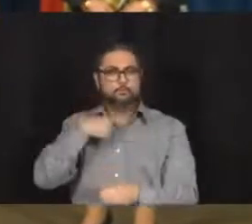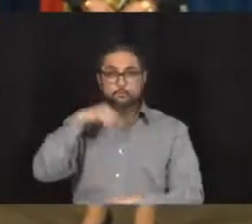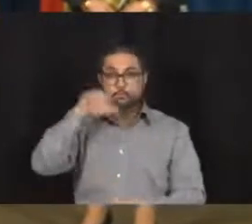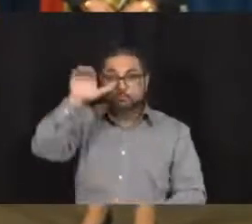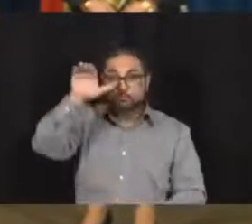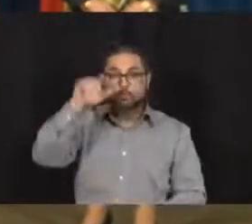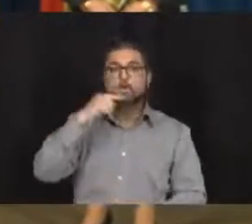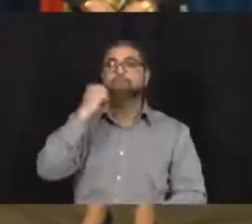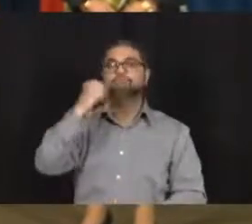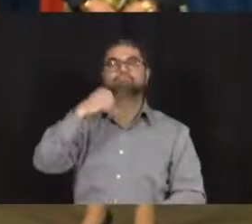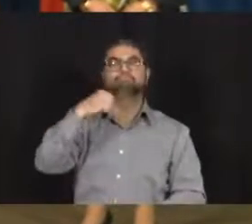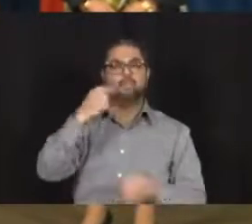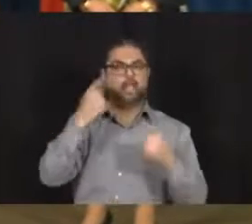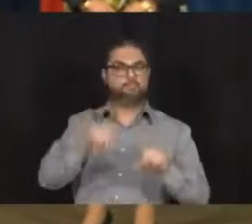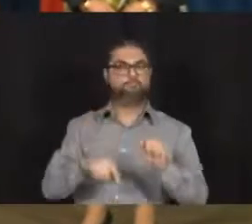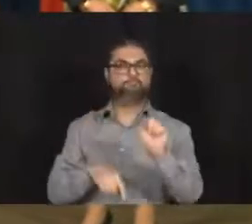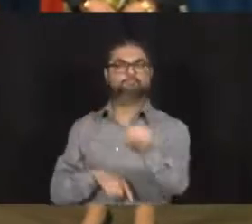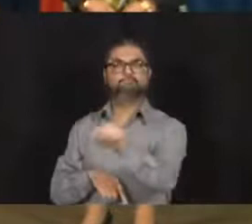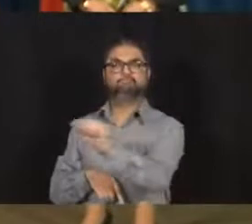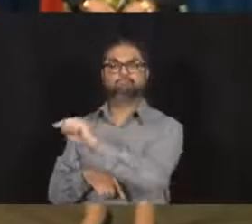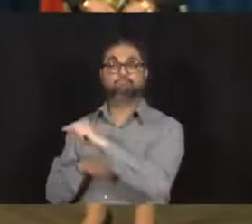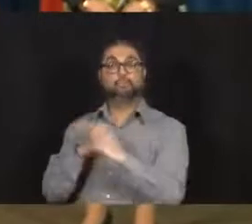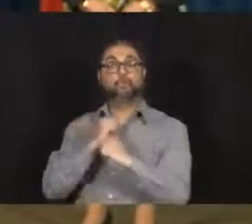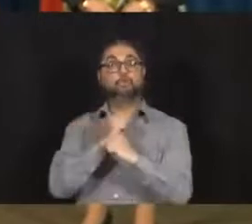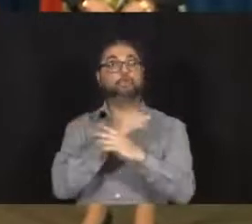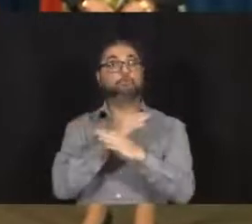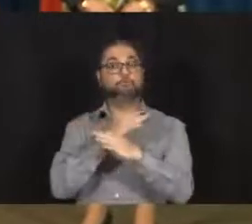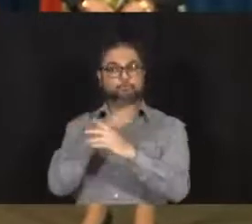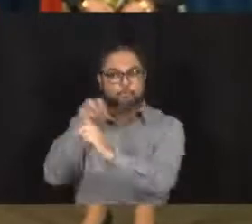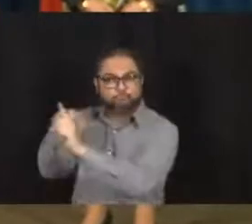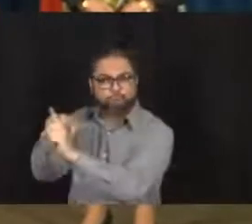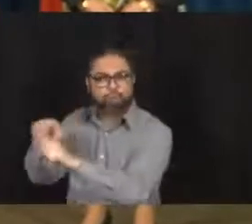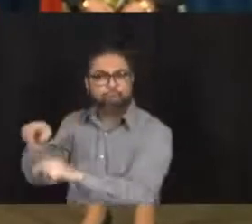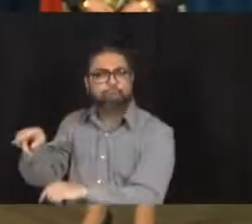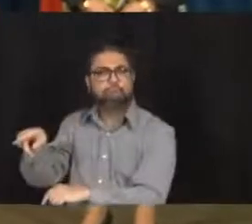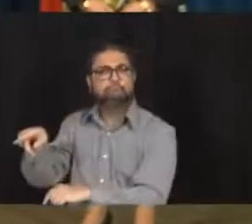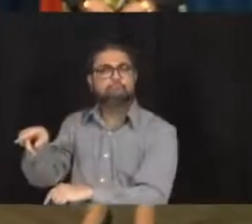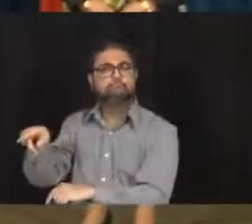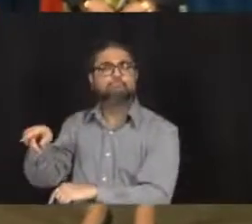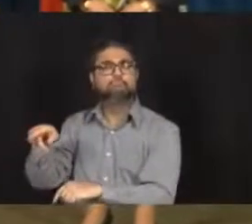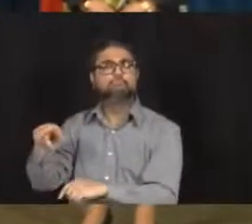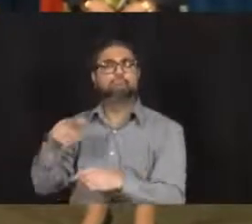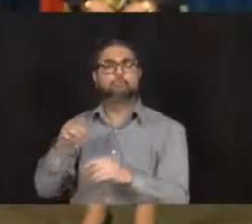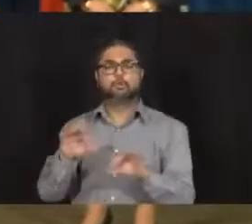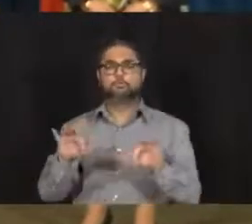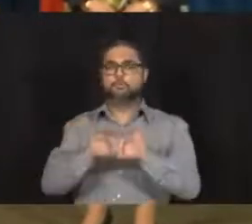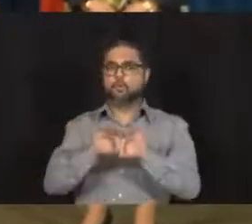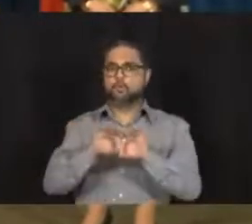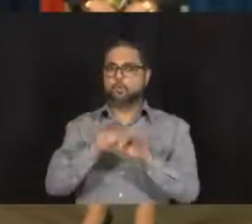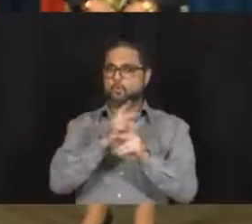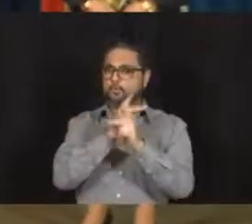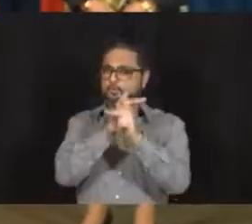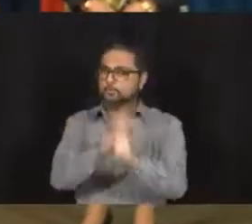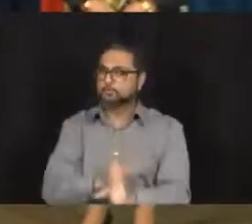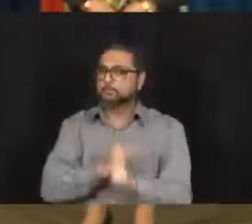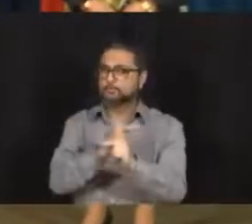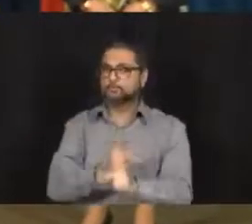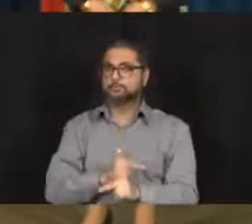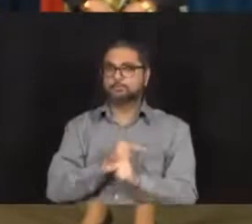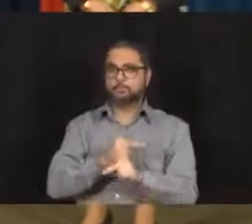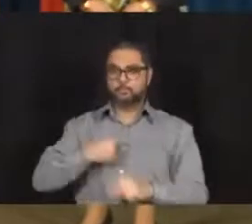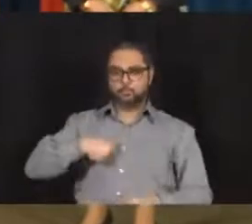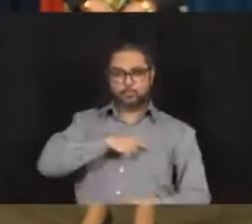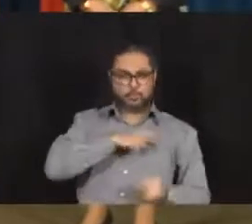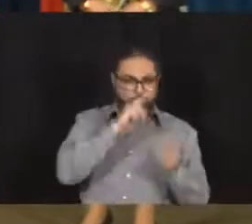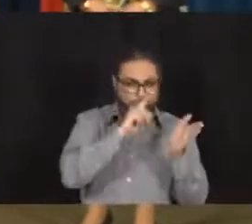scam in Germany as well. So be aware. And we're going to do our due diligence before